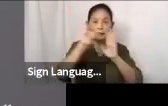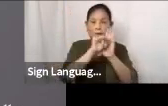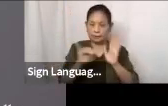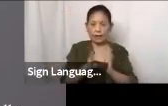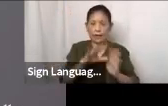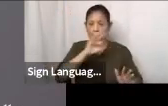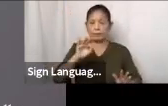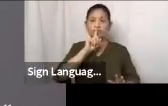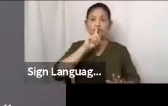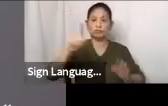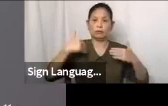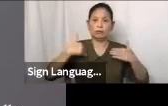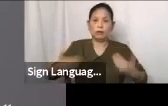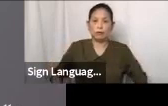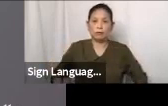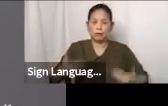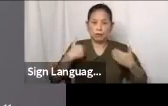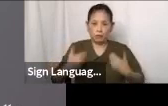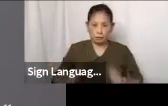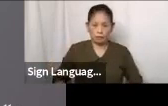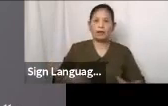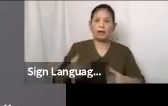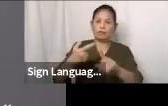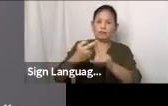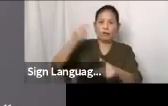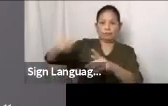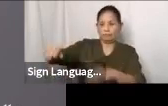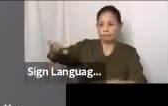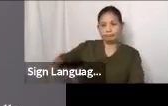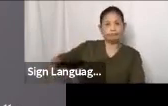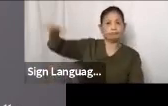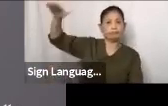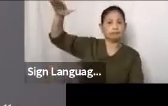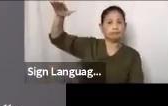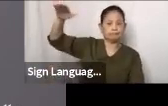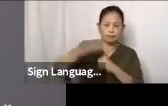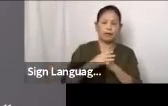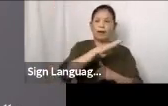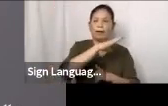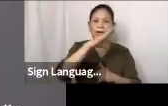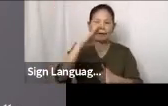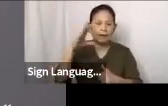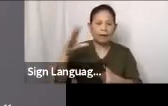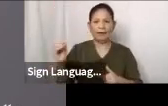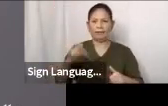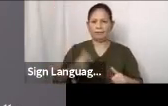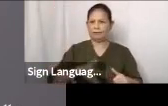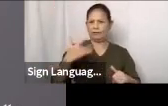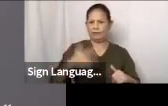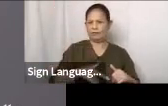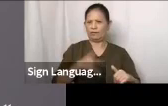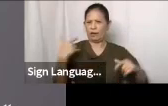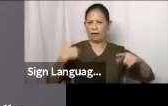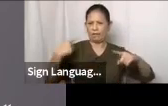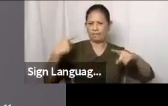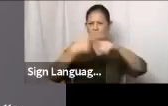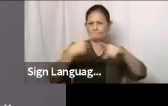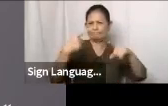sex usually occurs during adolescence. Some transgender individuals felt their sense of sexual conflict at